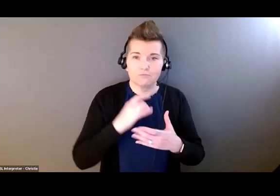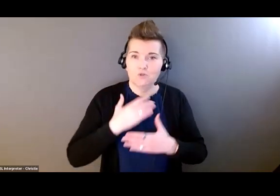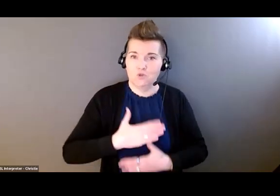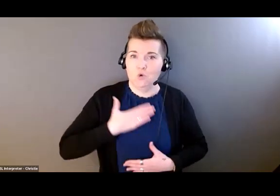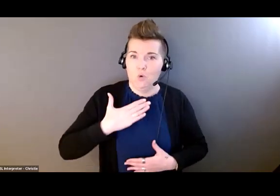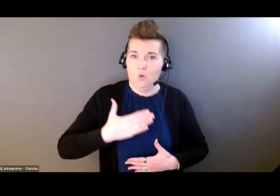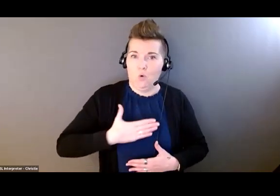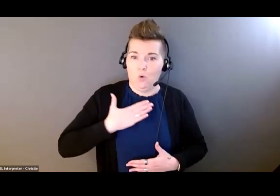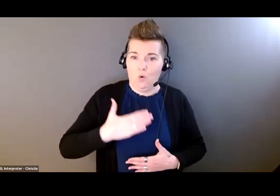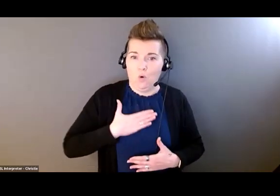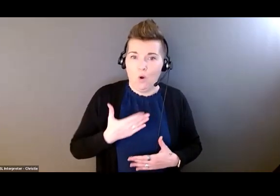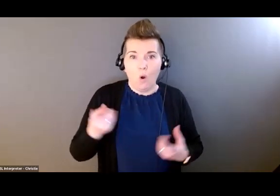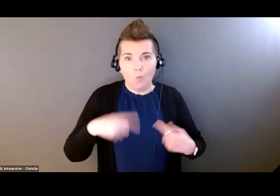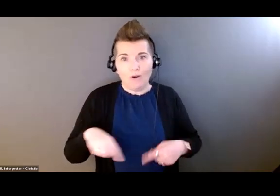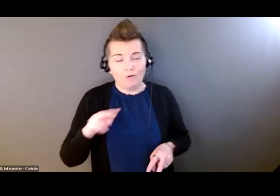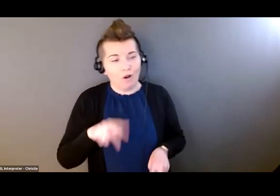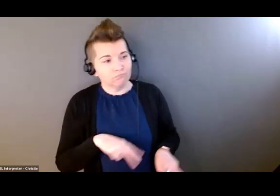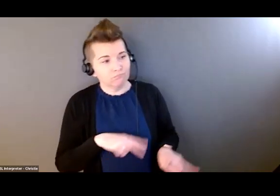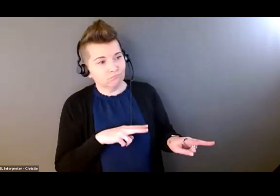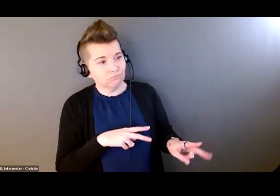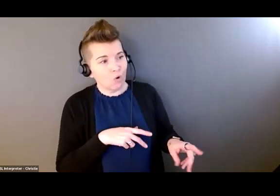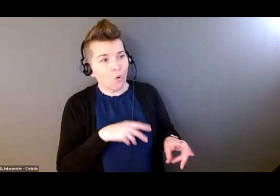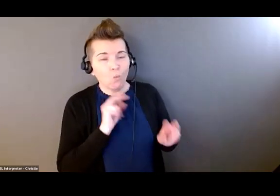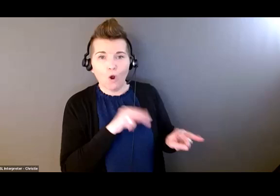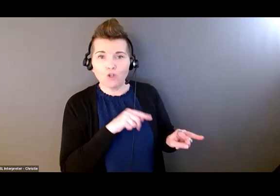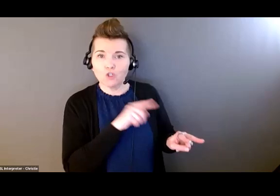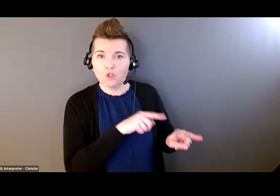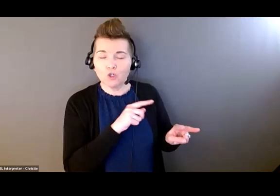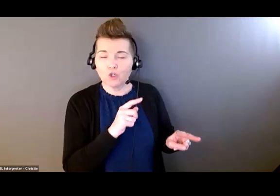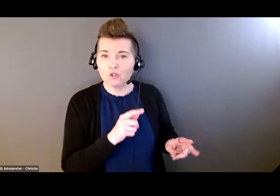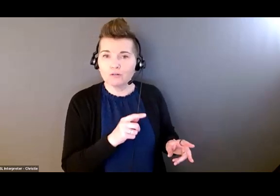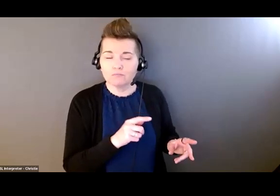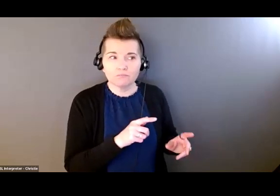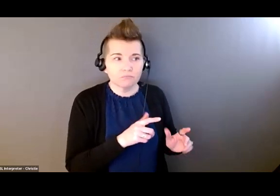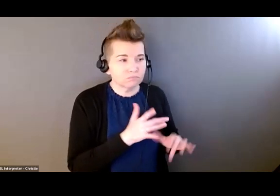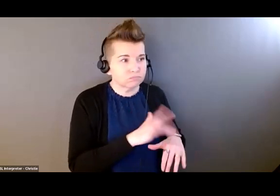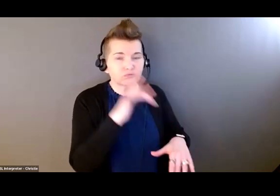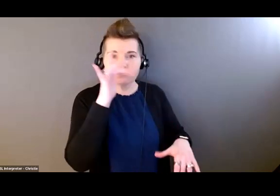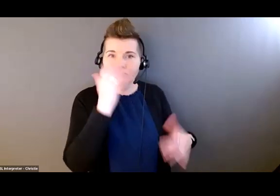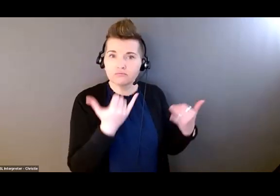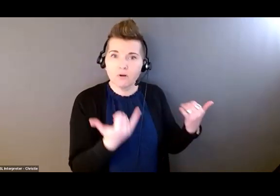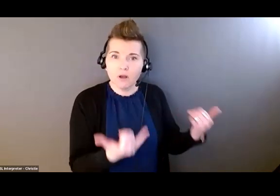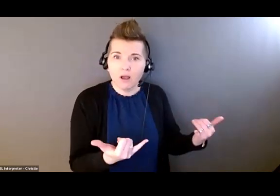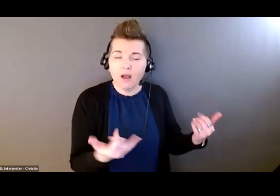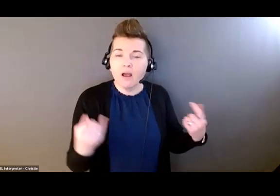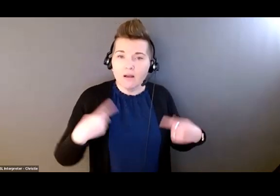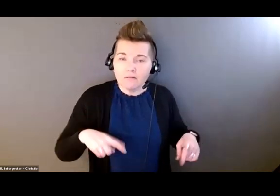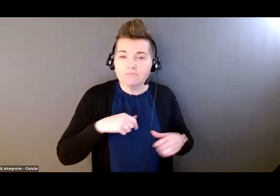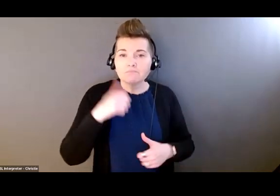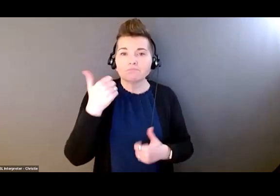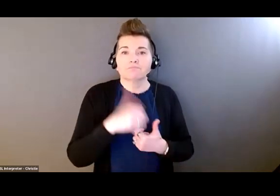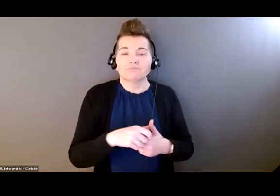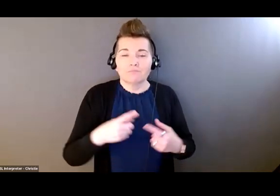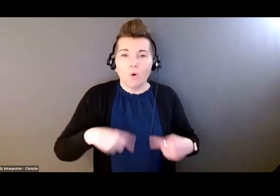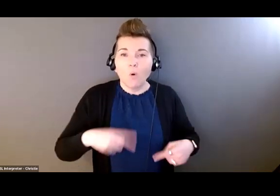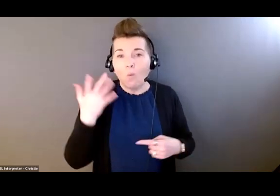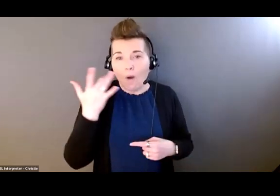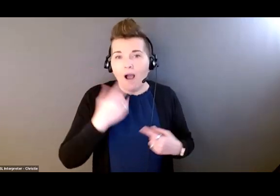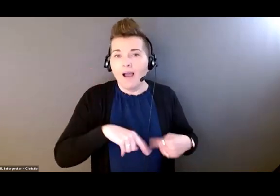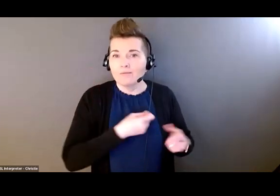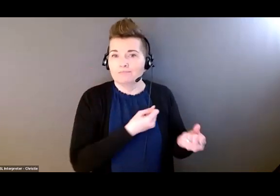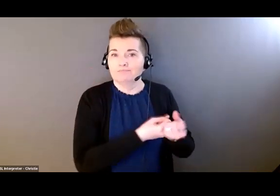again, a life filled with care, connection, and joy. And for all of us, watching her thrive has been a beautiful